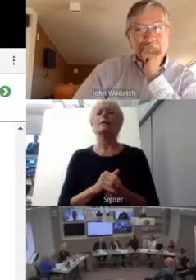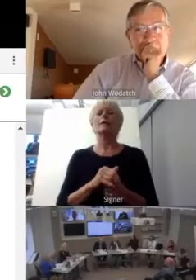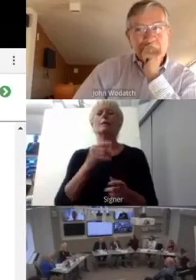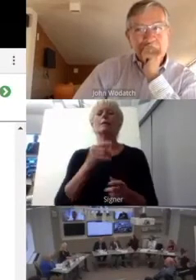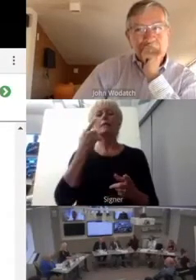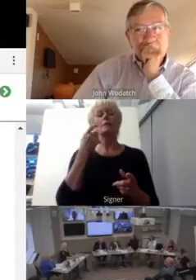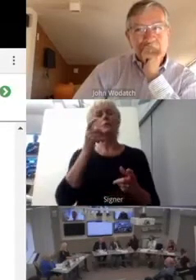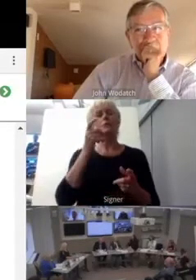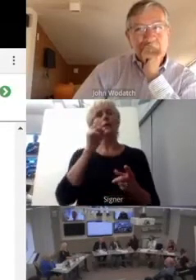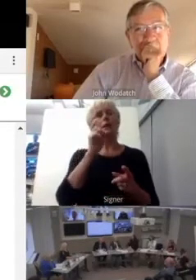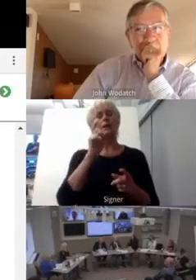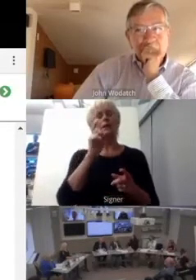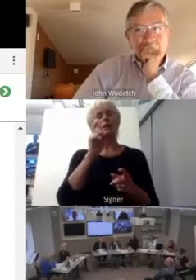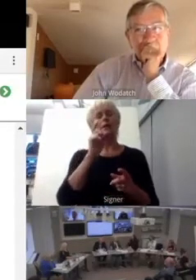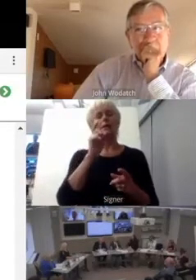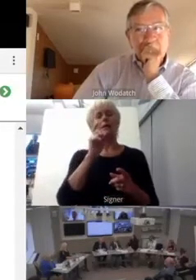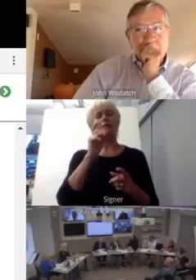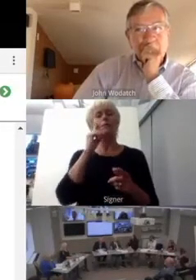its rulemaking.